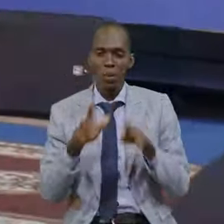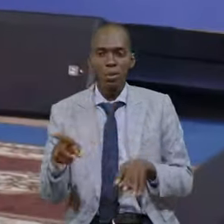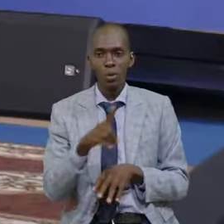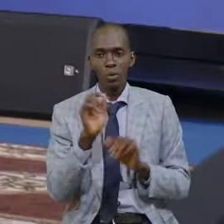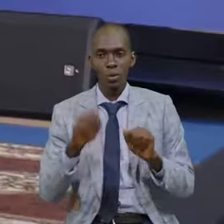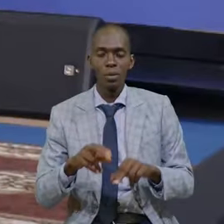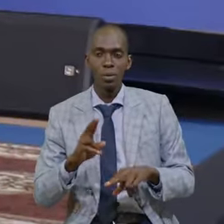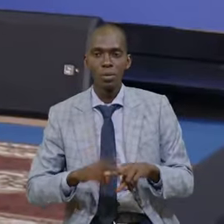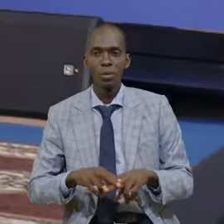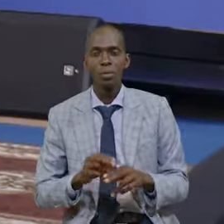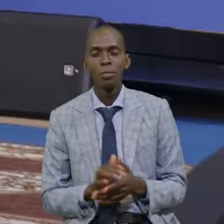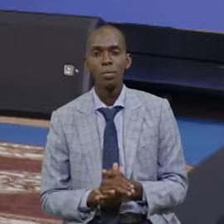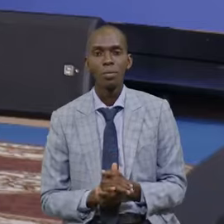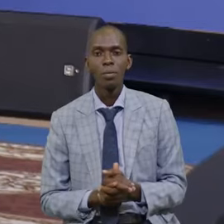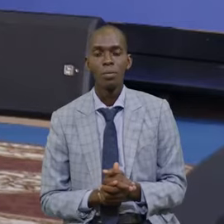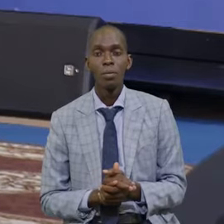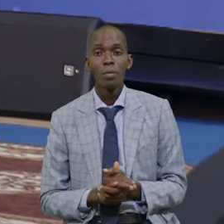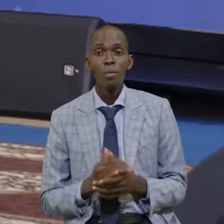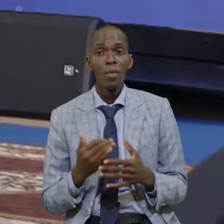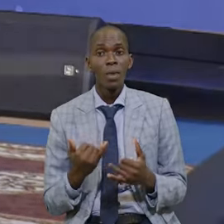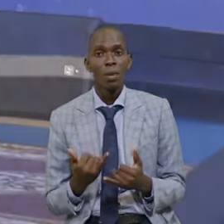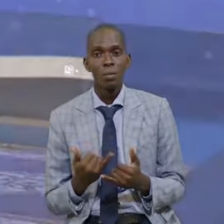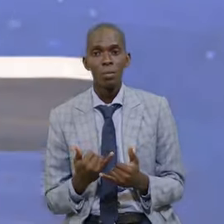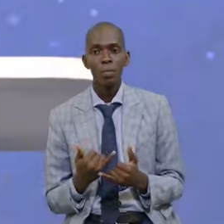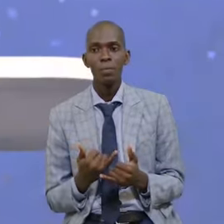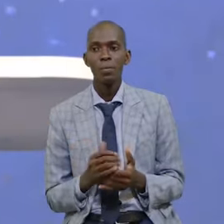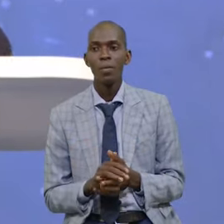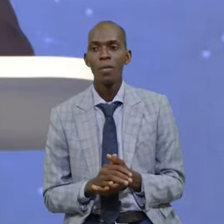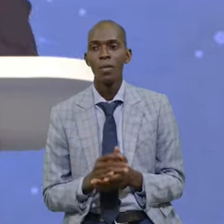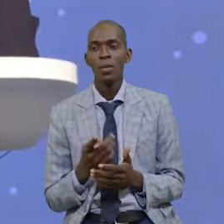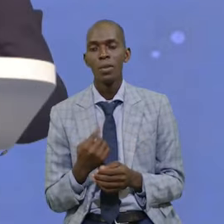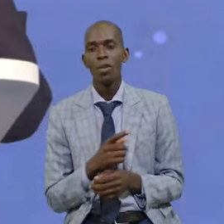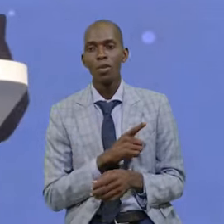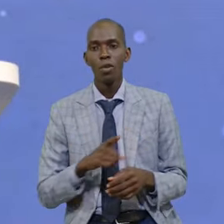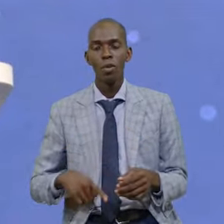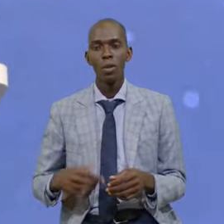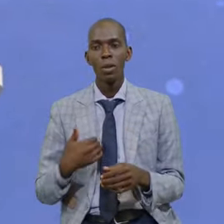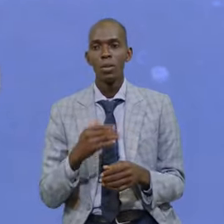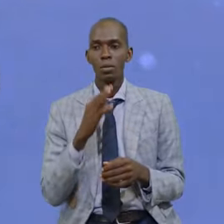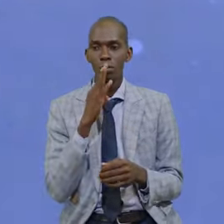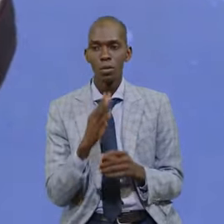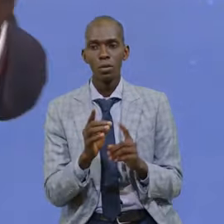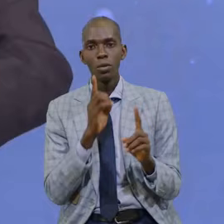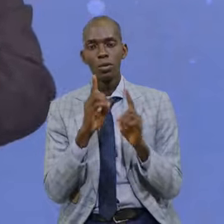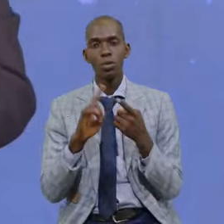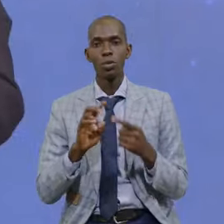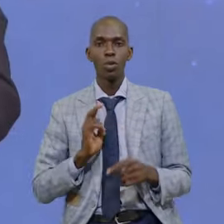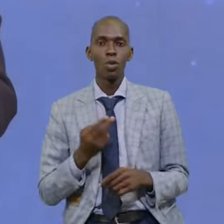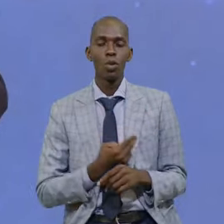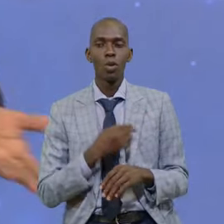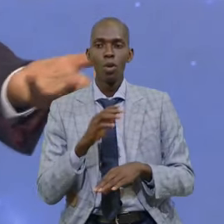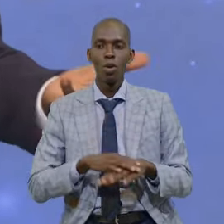down. Now, the Lord has been talking to us on his